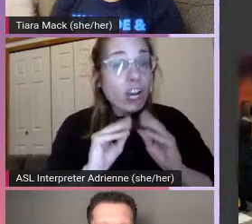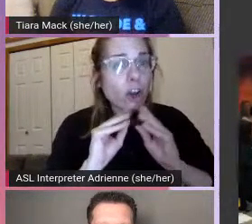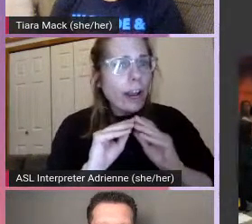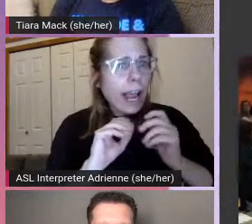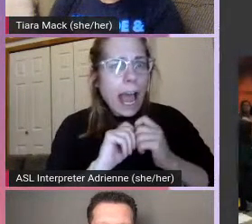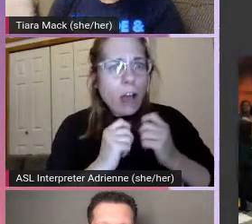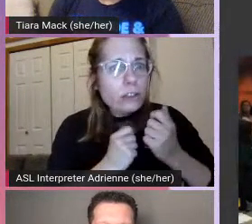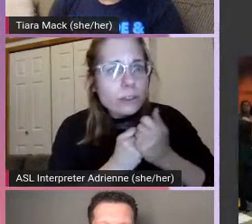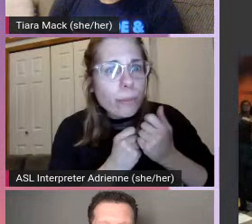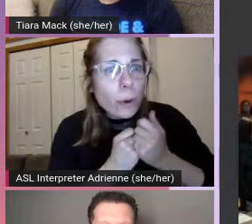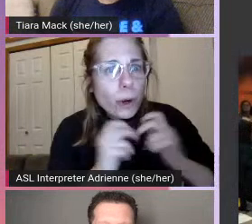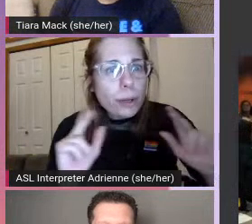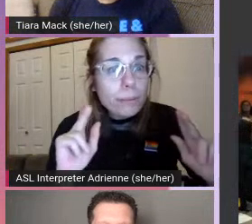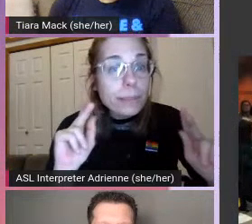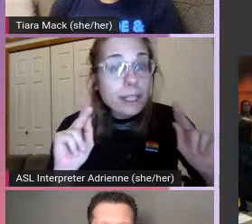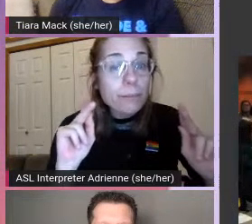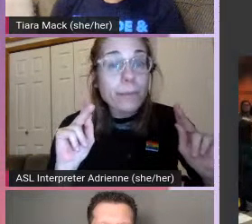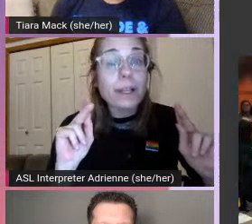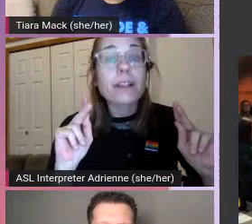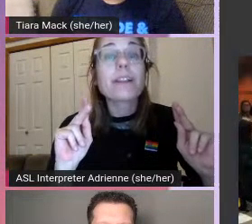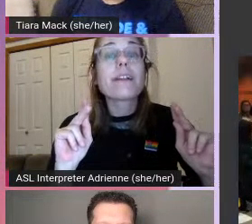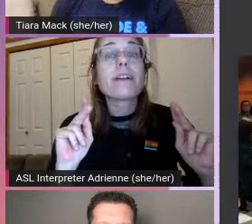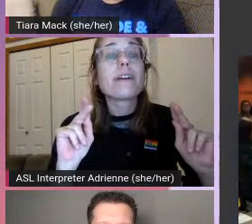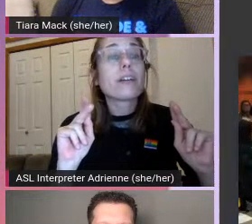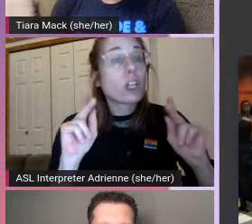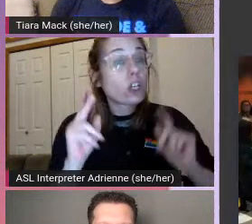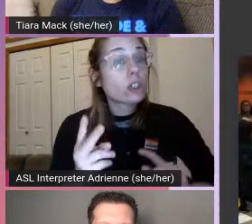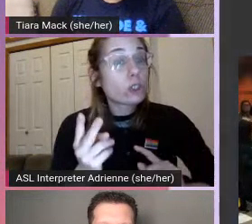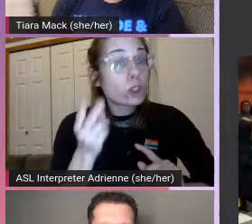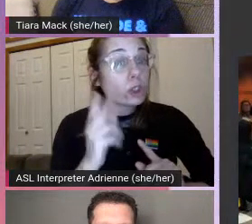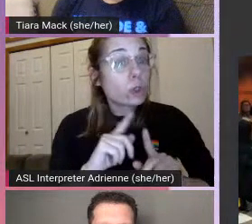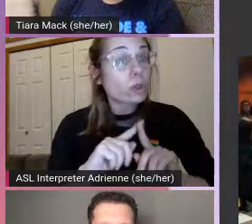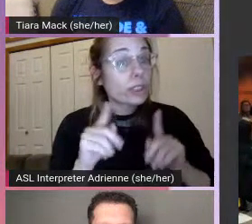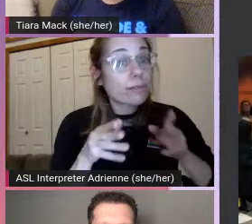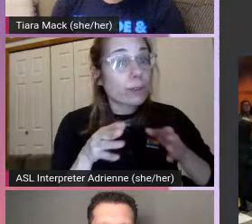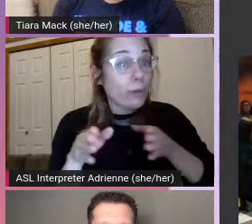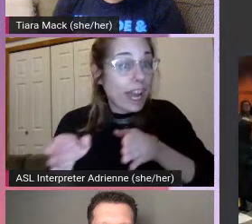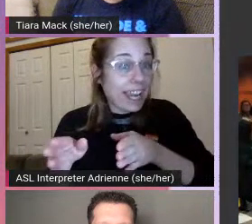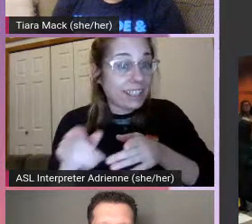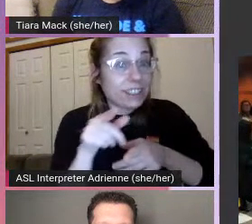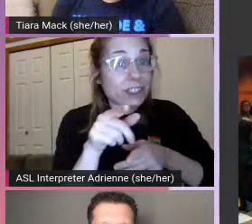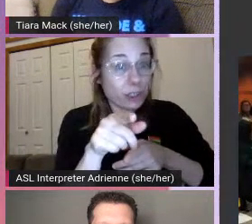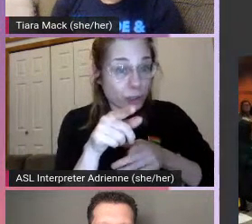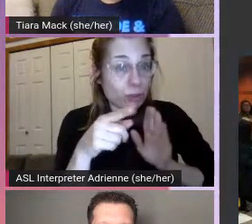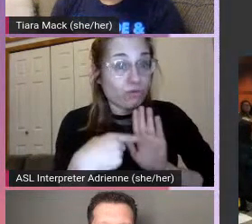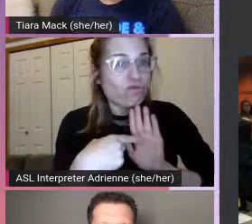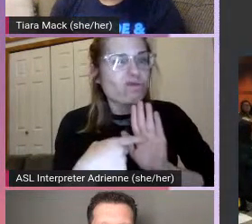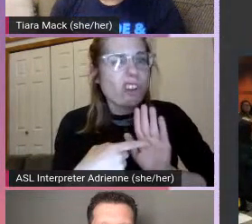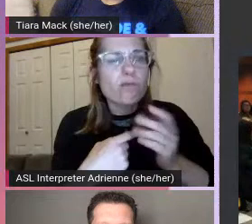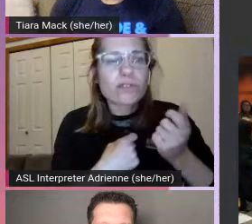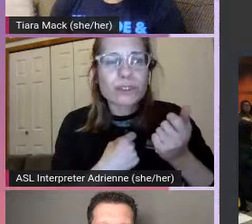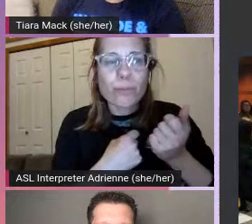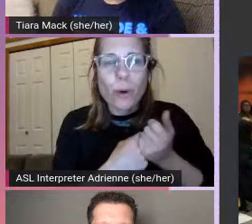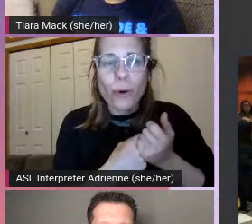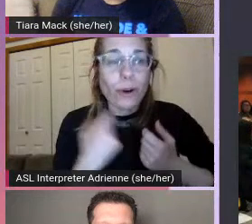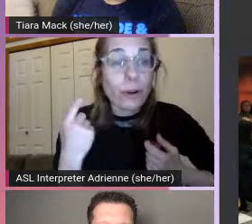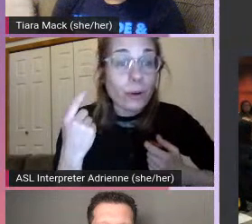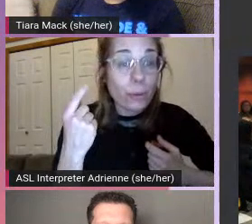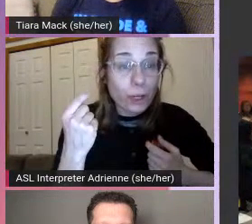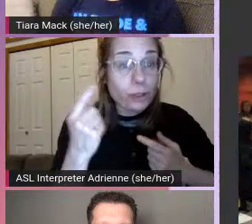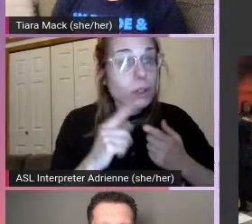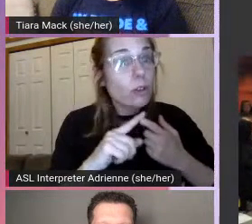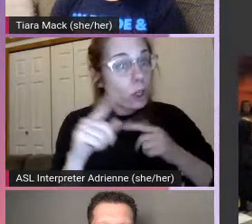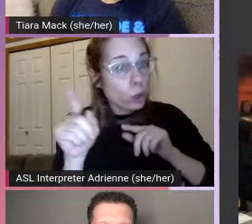There are two really important ways that you can show your support this session and beyond. One is by showing up